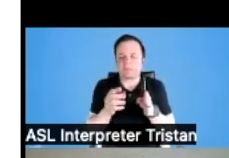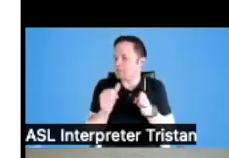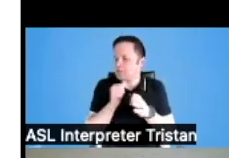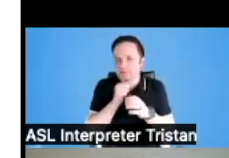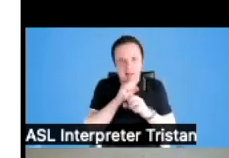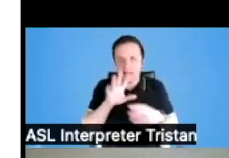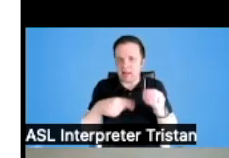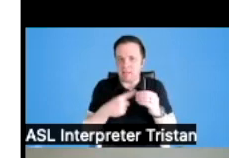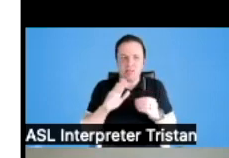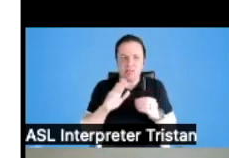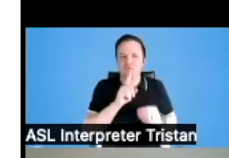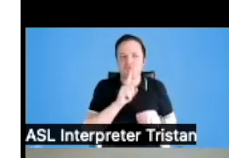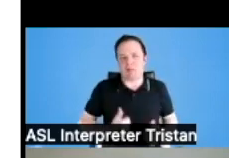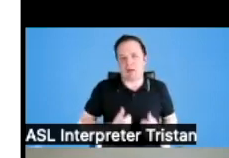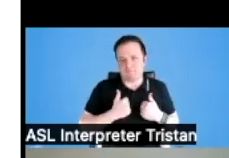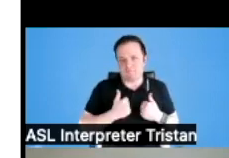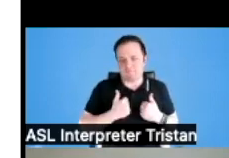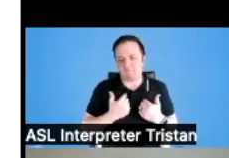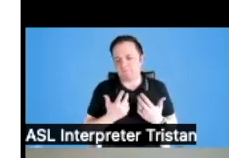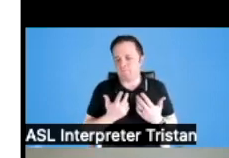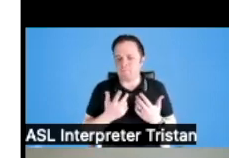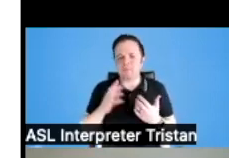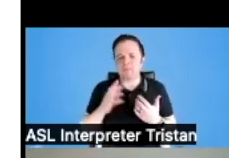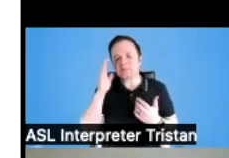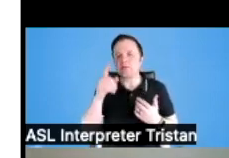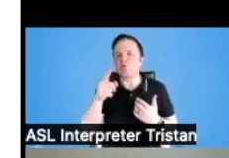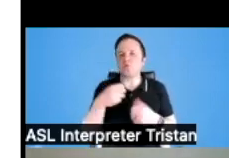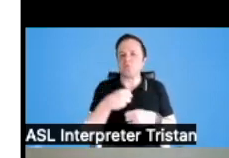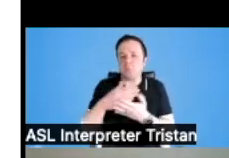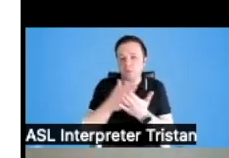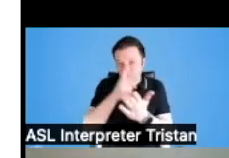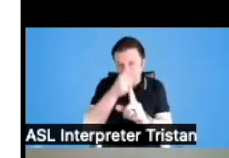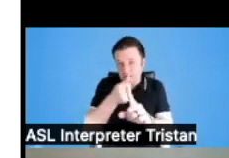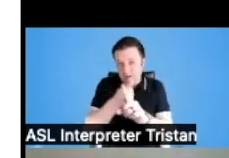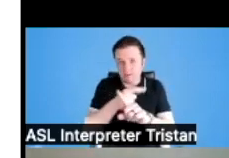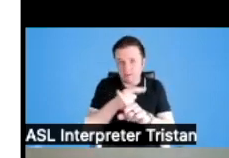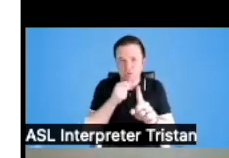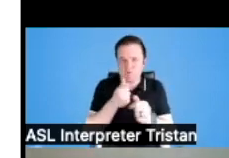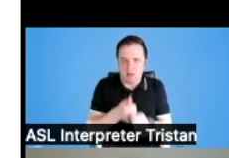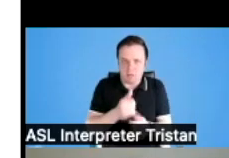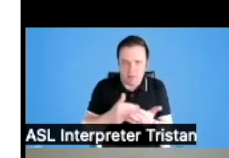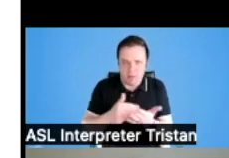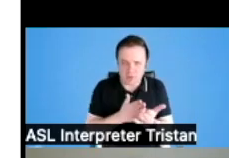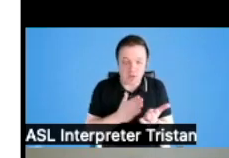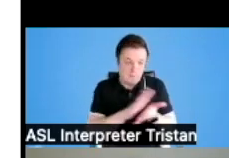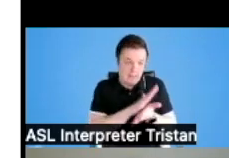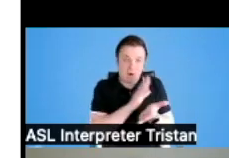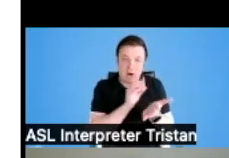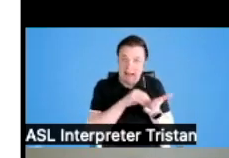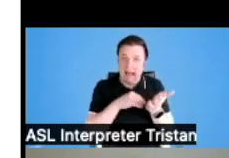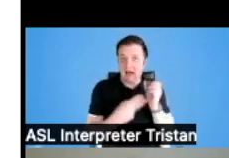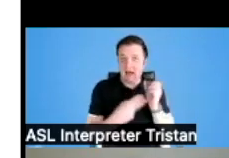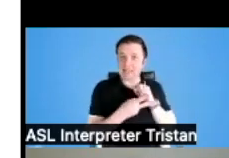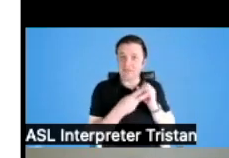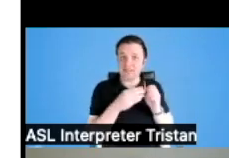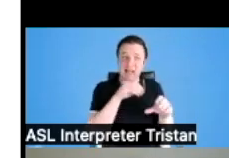life, right? Like it looks great. It's sort of like if you make a budget for yourself and absolutely don't follow it. On paper, you have savings. In